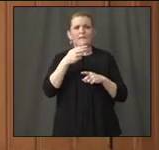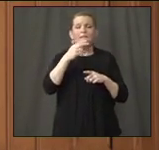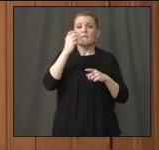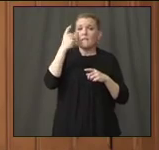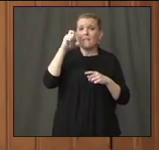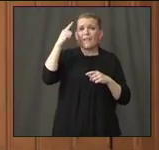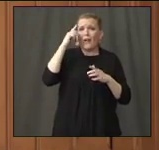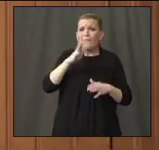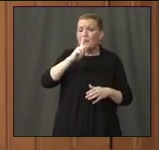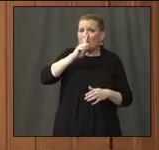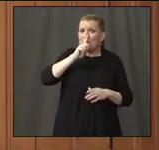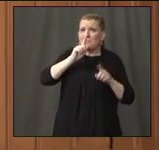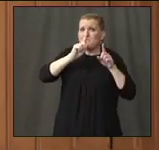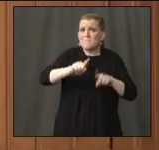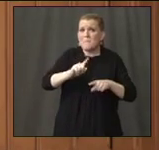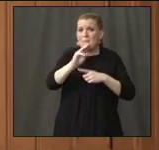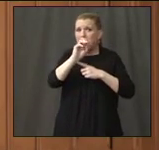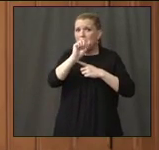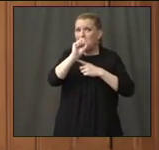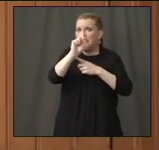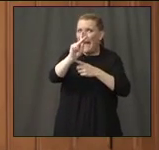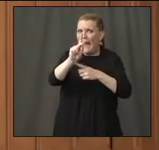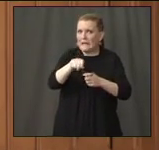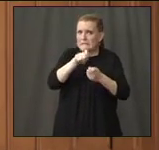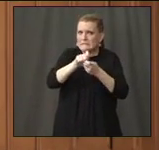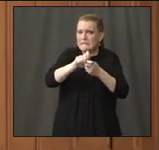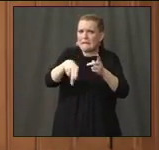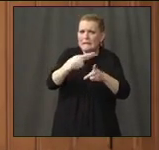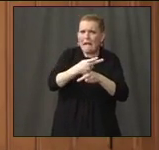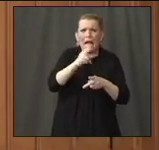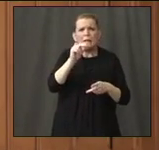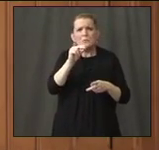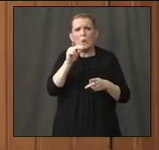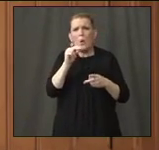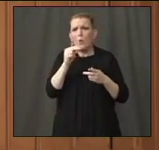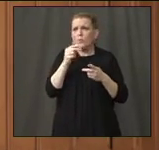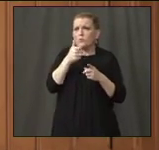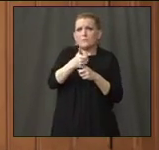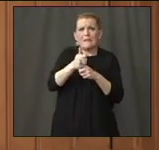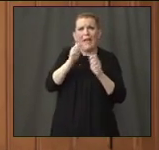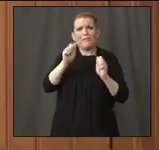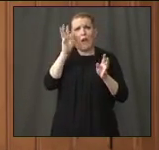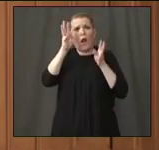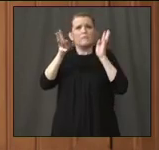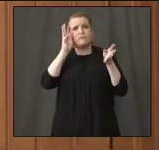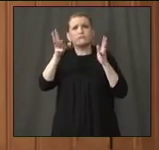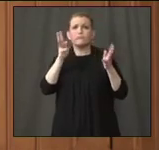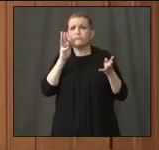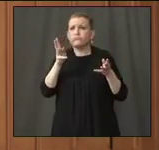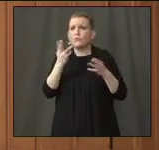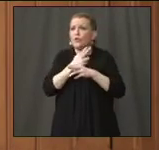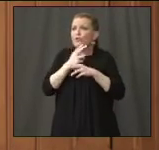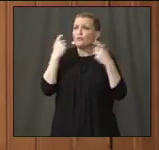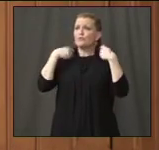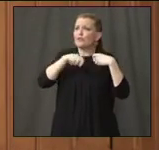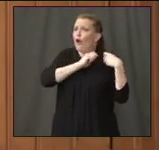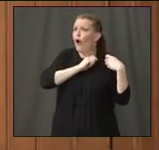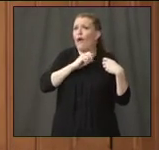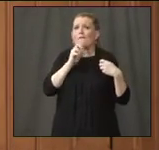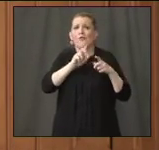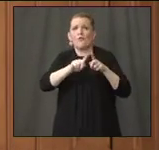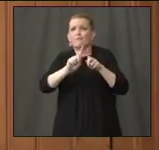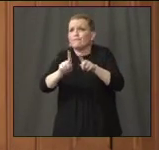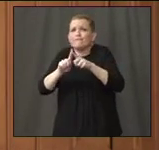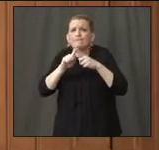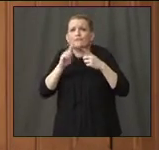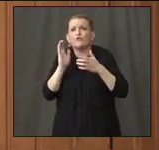CDC guidelines of how to do that very easily and very quickly. So that's not adding to the concern at all. And we just want to remind